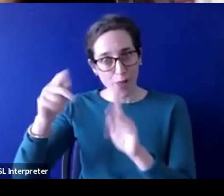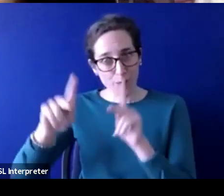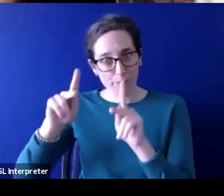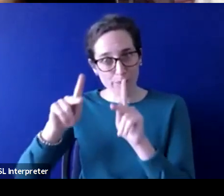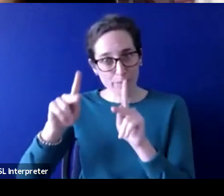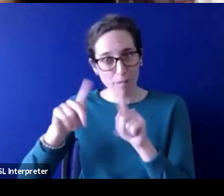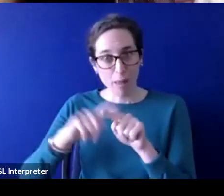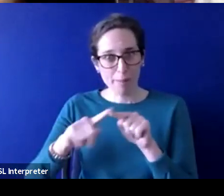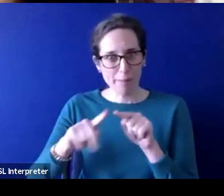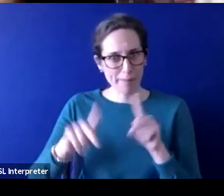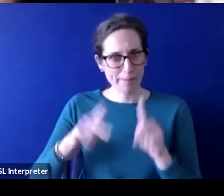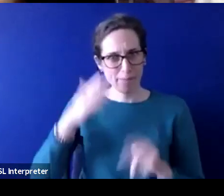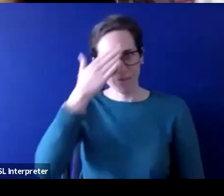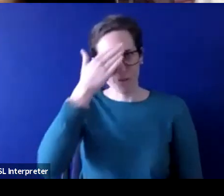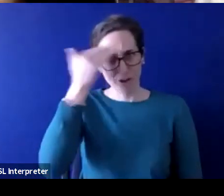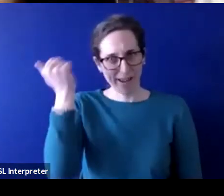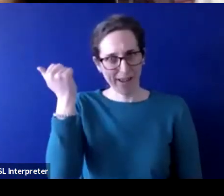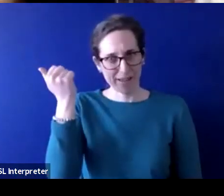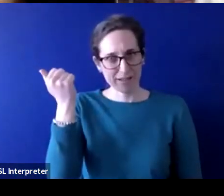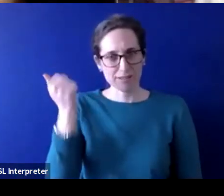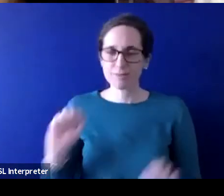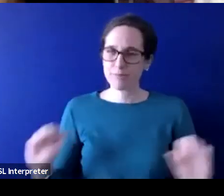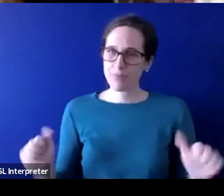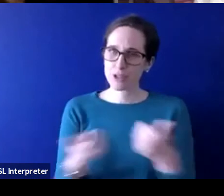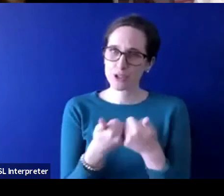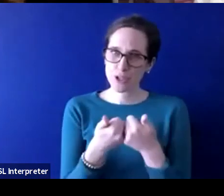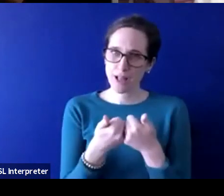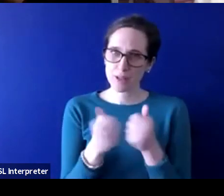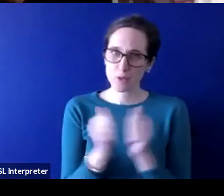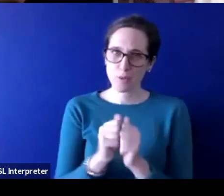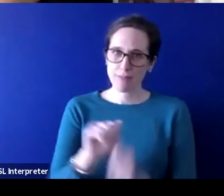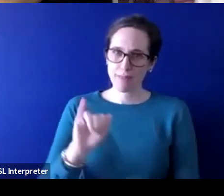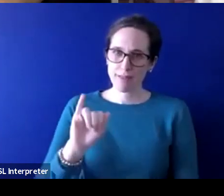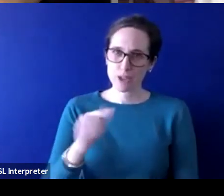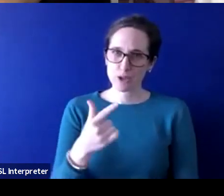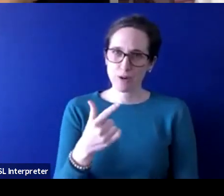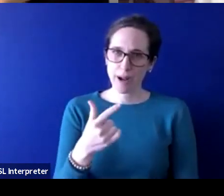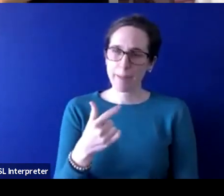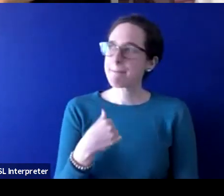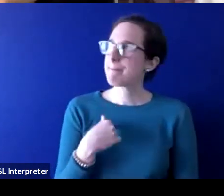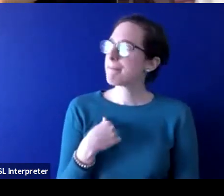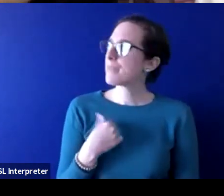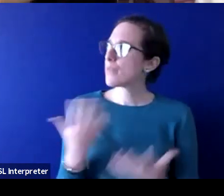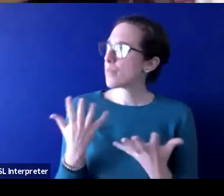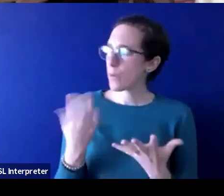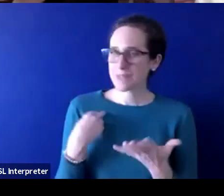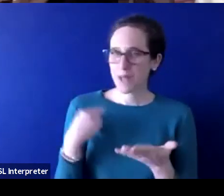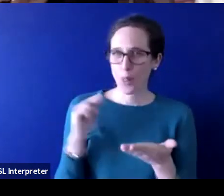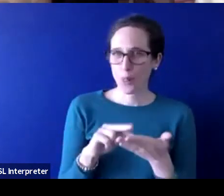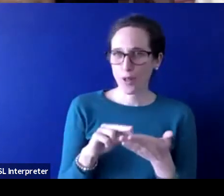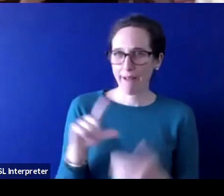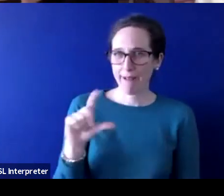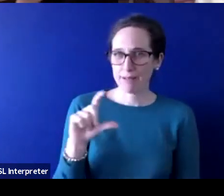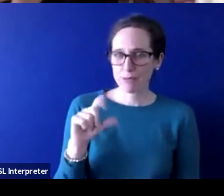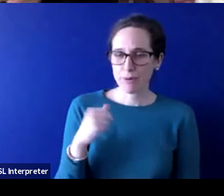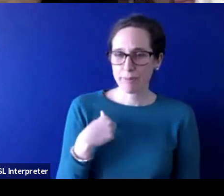forget what they're sharing. Like the challenge that we see on Instagram, like that, I forgot which one I was looking at. I had to do a challenge for the